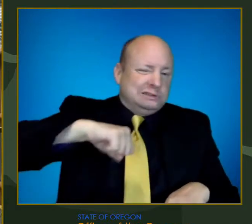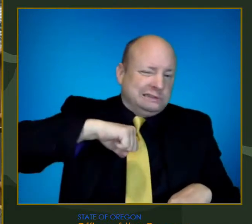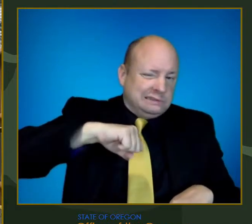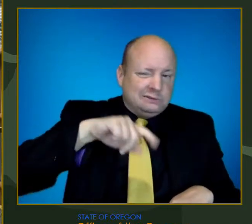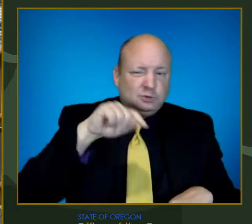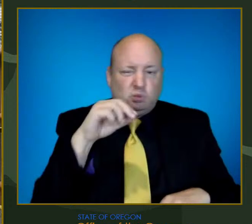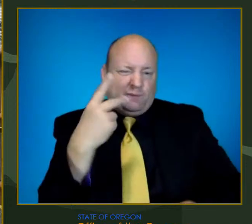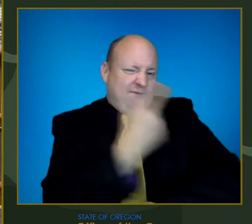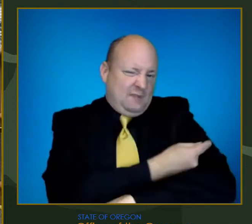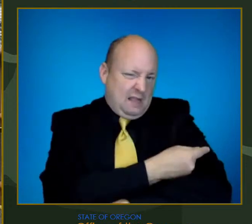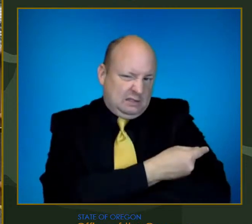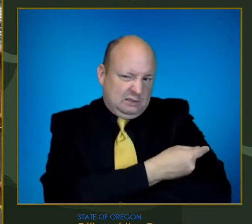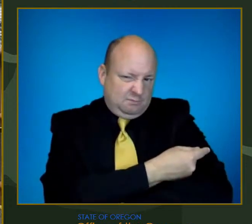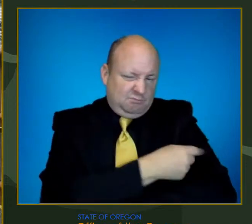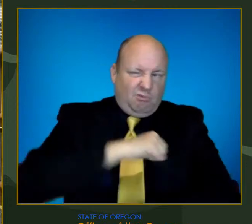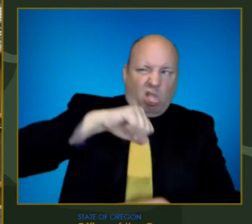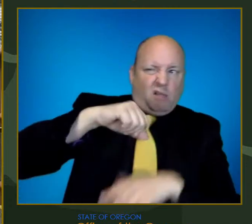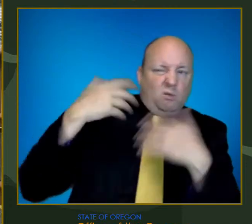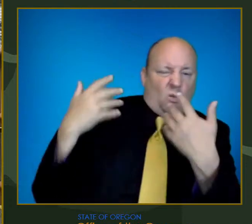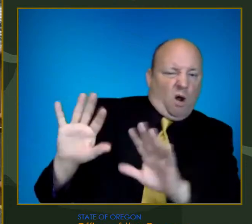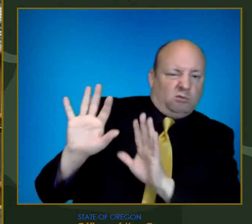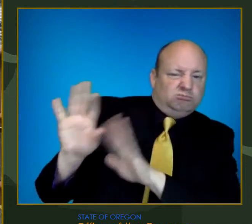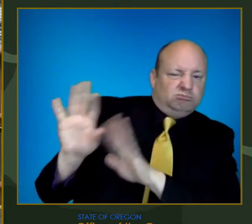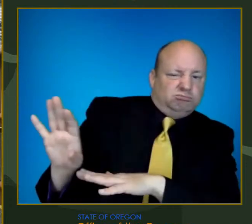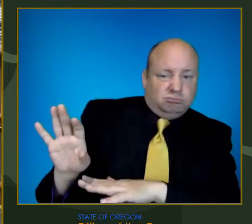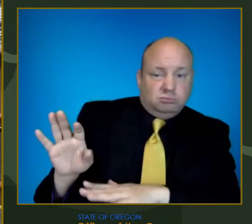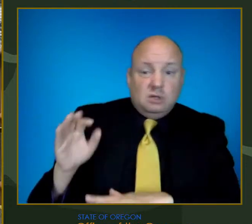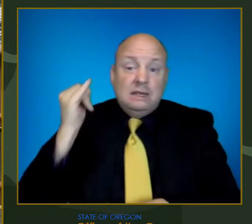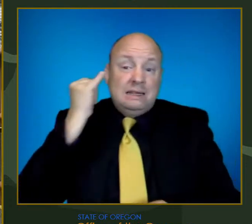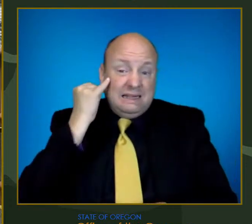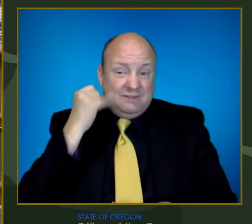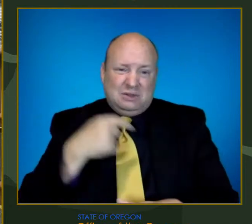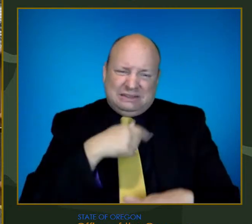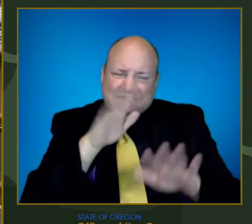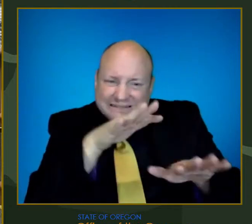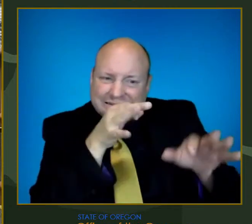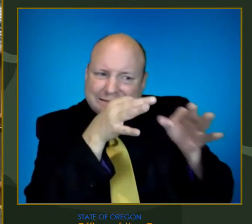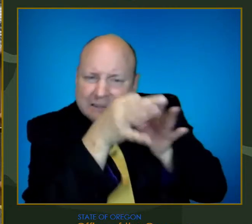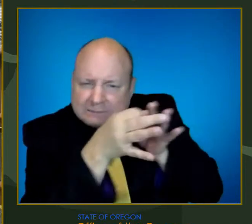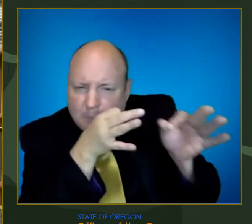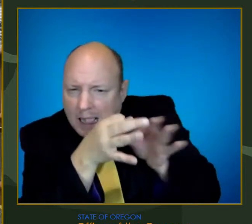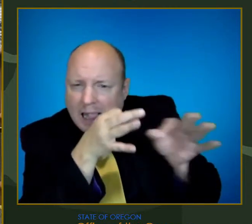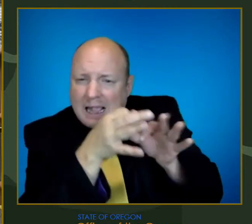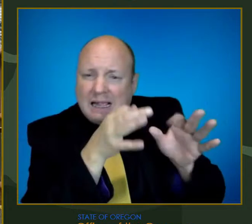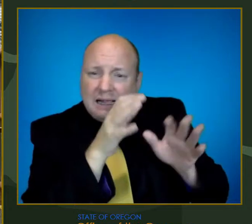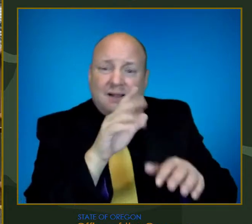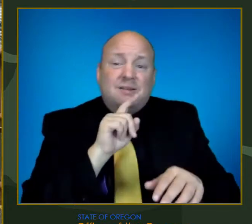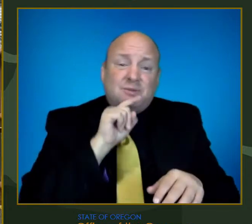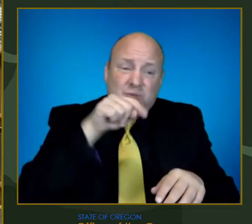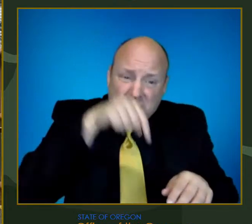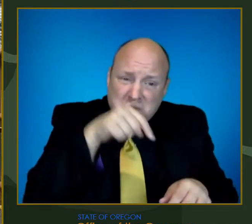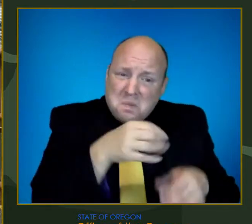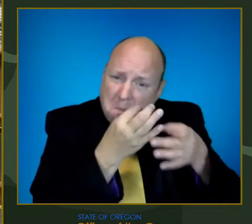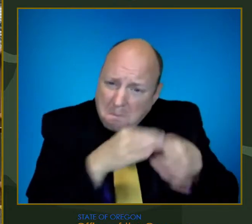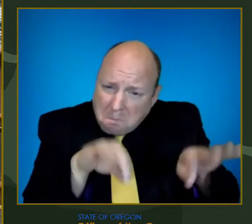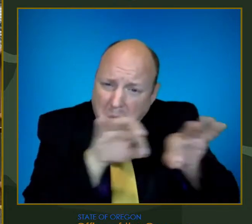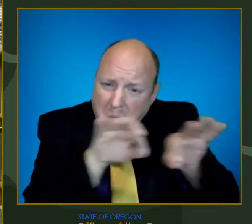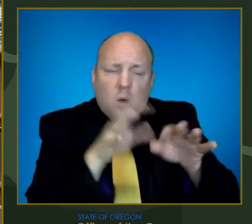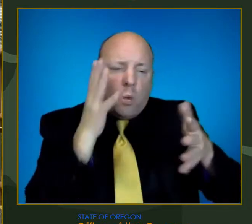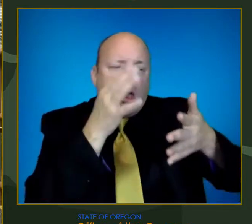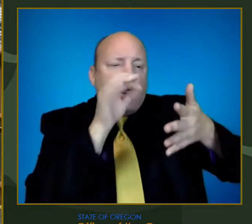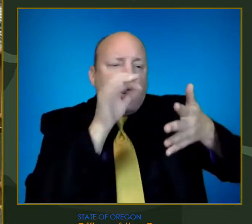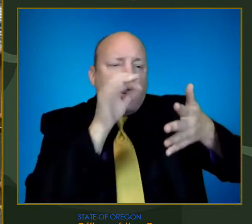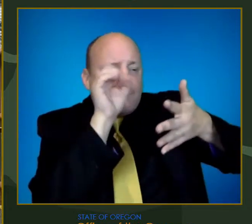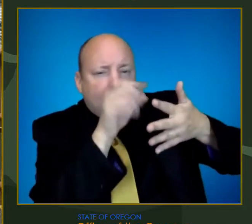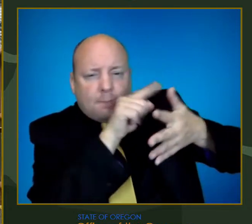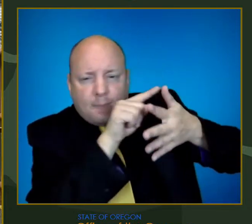We will first come at them with education. We'll talk to them about why this is so critically important and how it can keep our kids at school, which is a shared goal